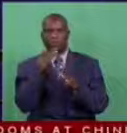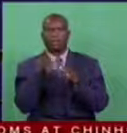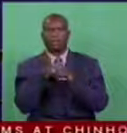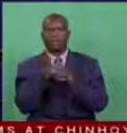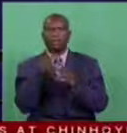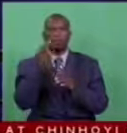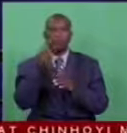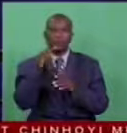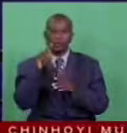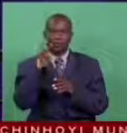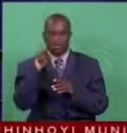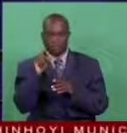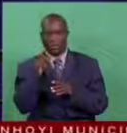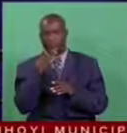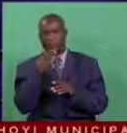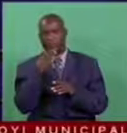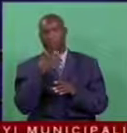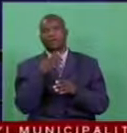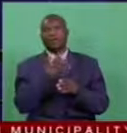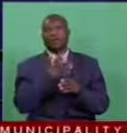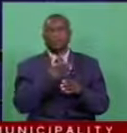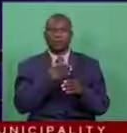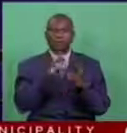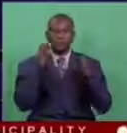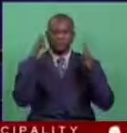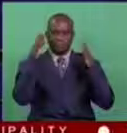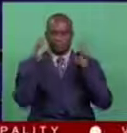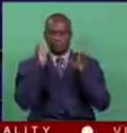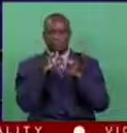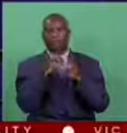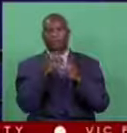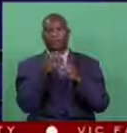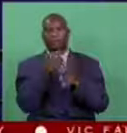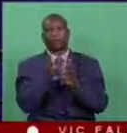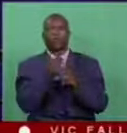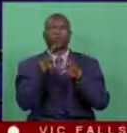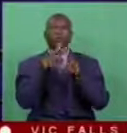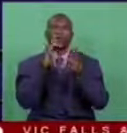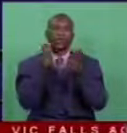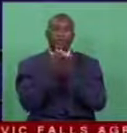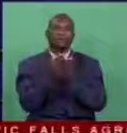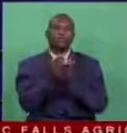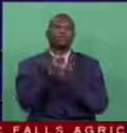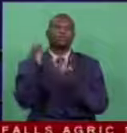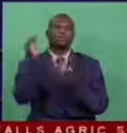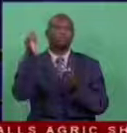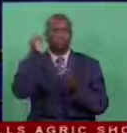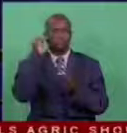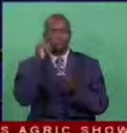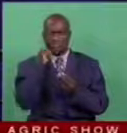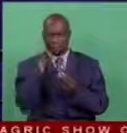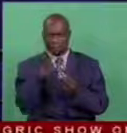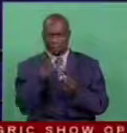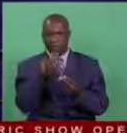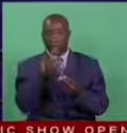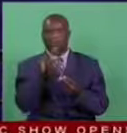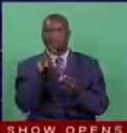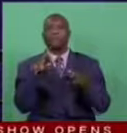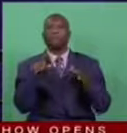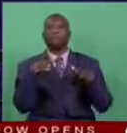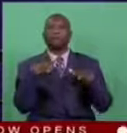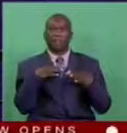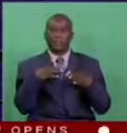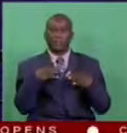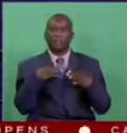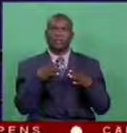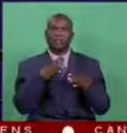to use it as an opportunity to commemorate and to remind the world over and everybody to say this is very, very important that we maintain